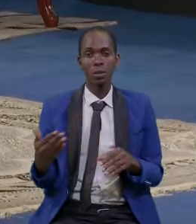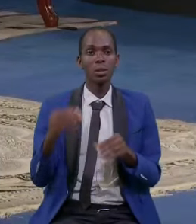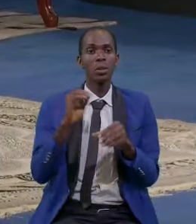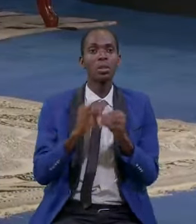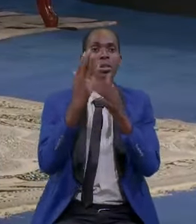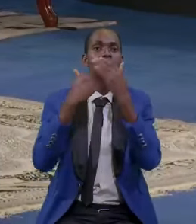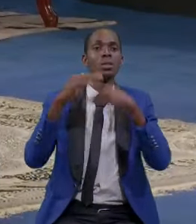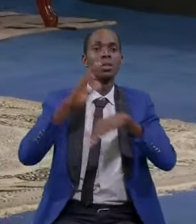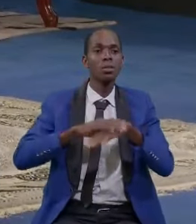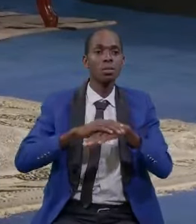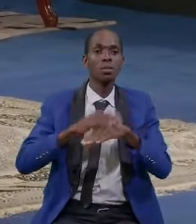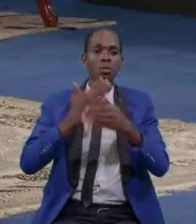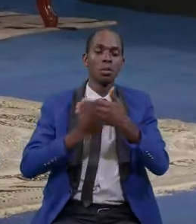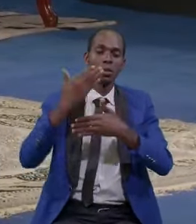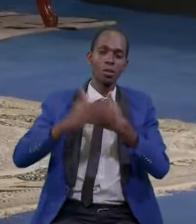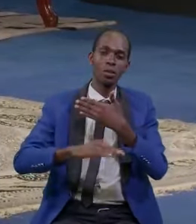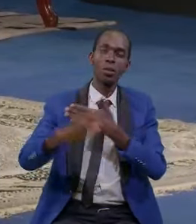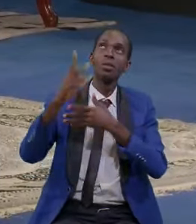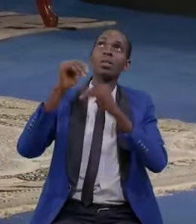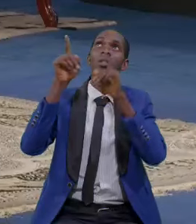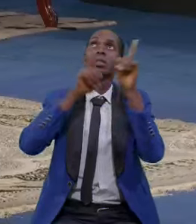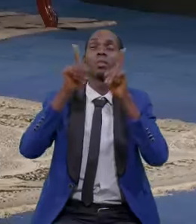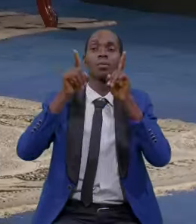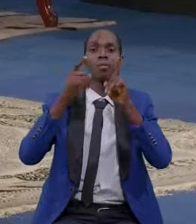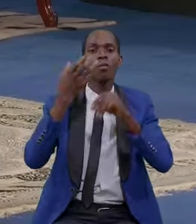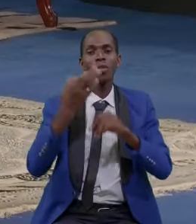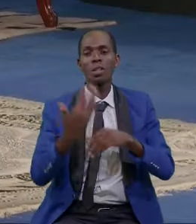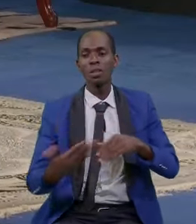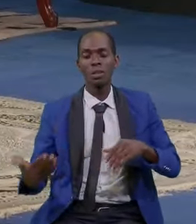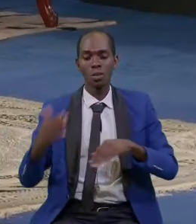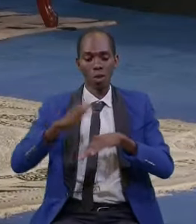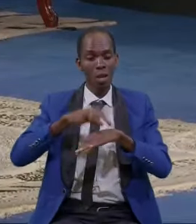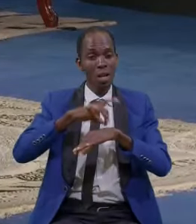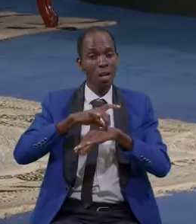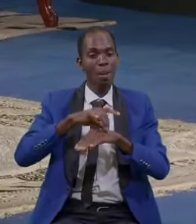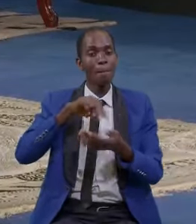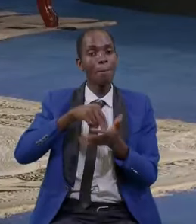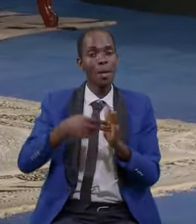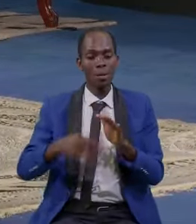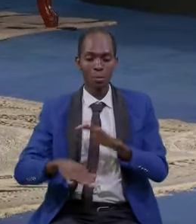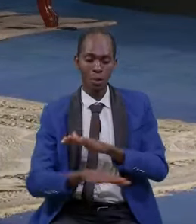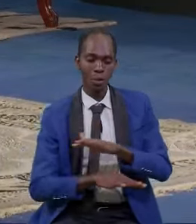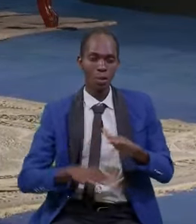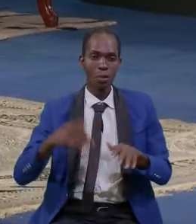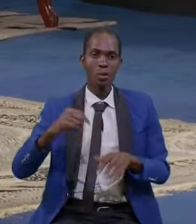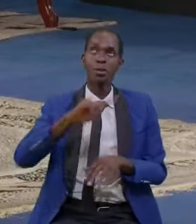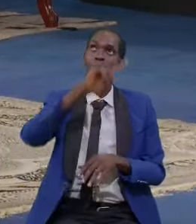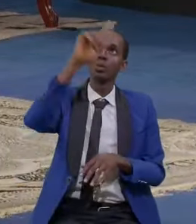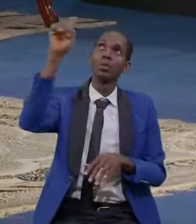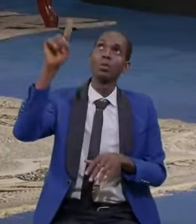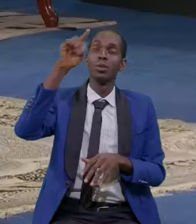stars, of things on earth below the sun, and